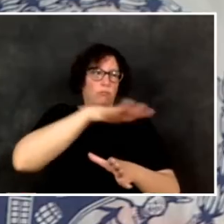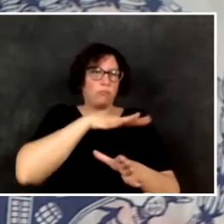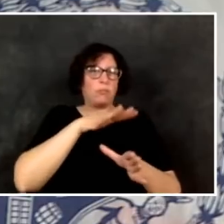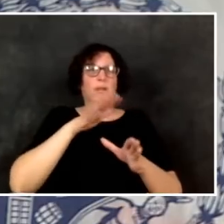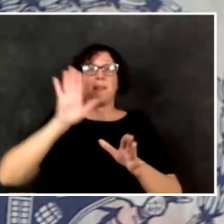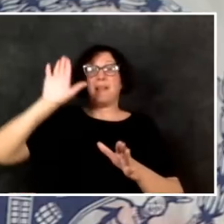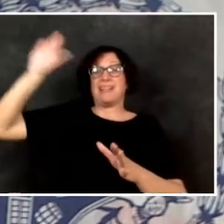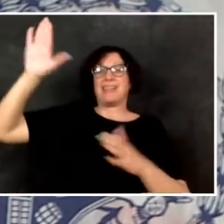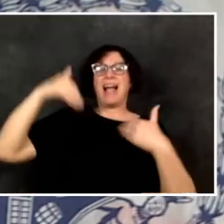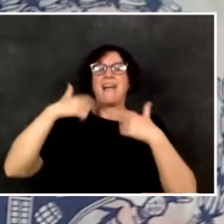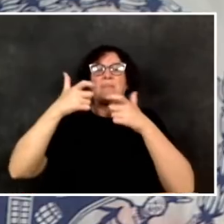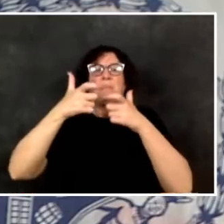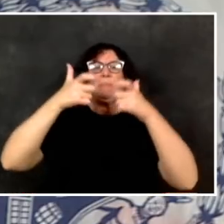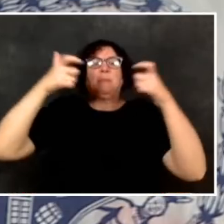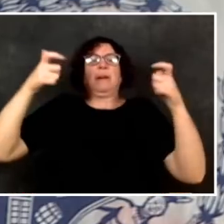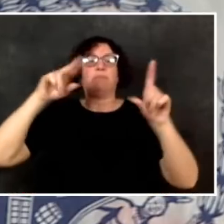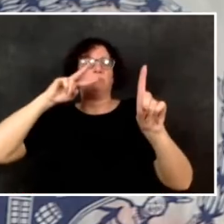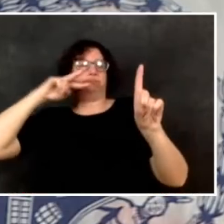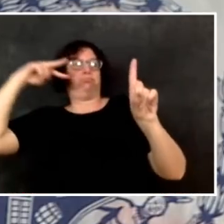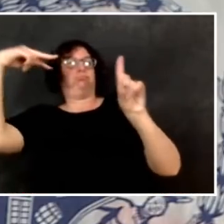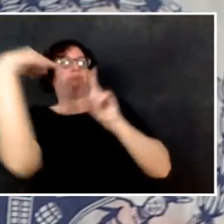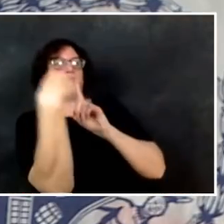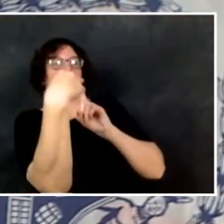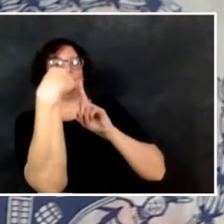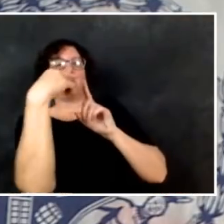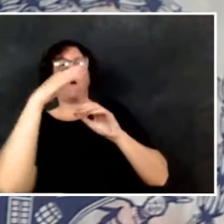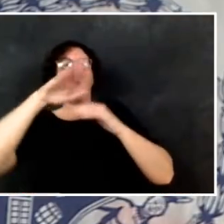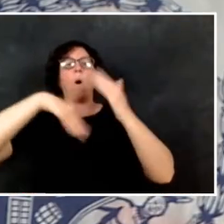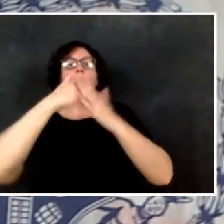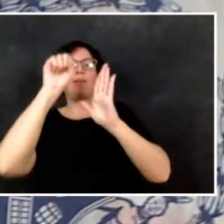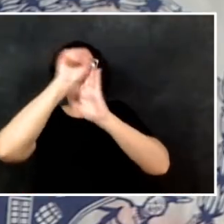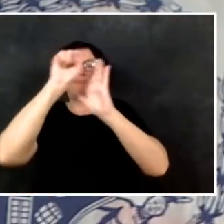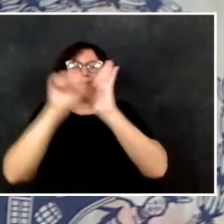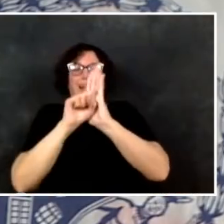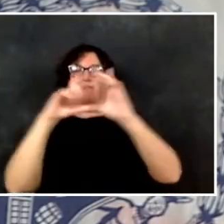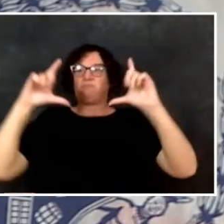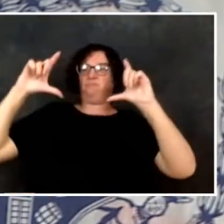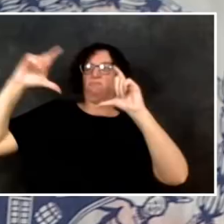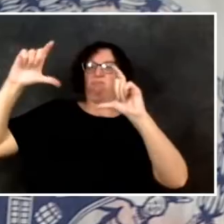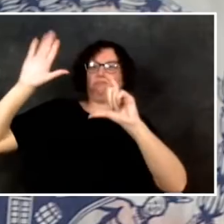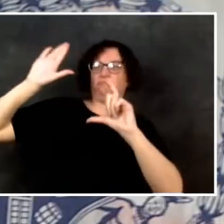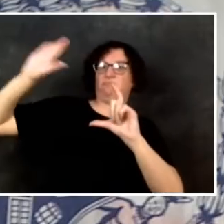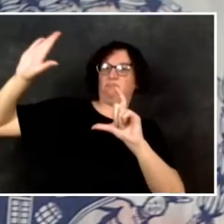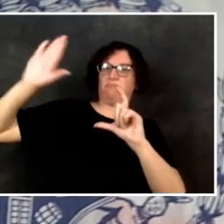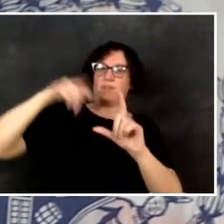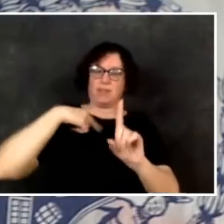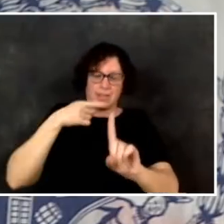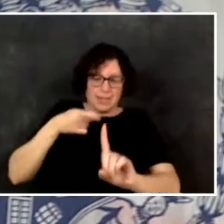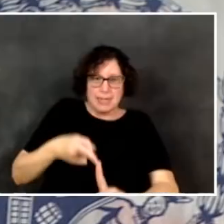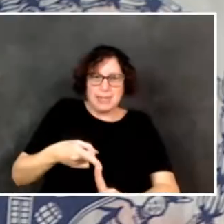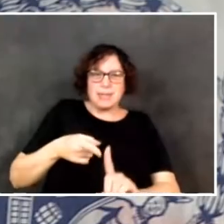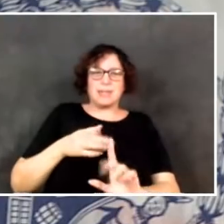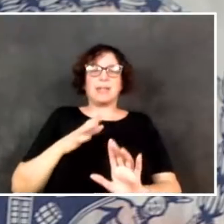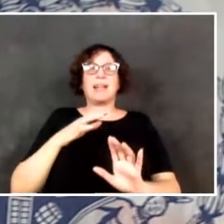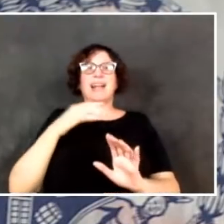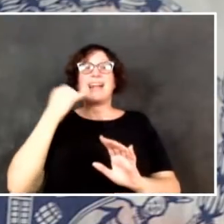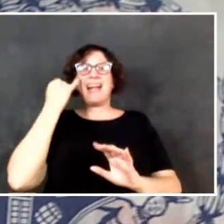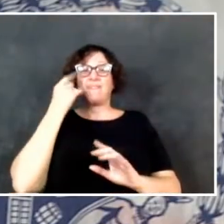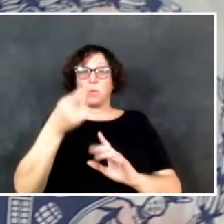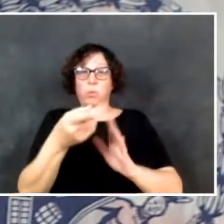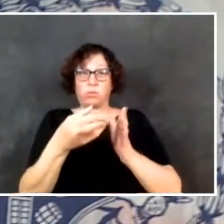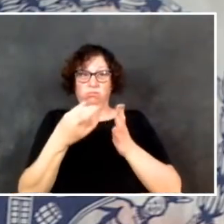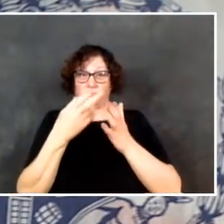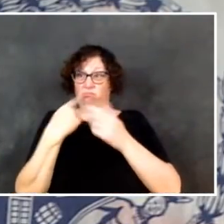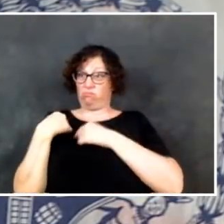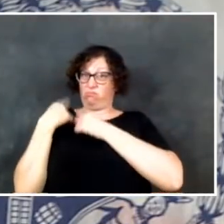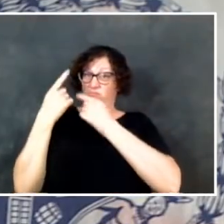I don't think if you literally look over the whole course of this thing, you're going to find very many times where there